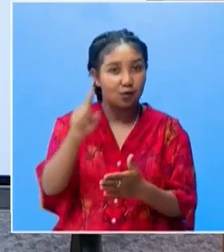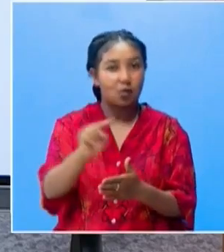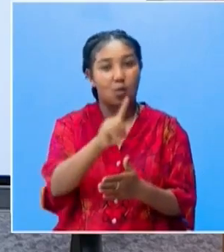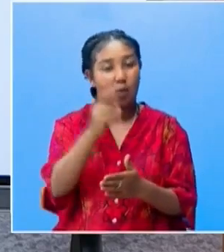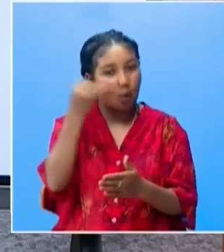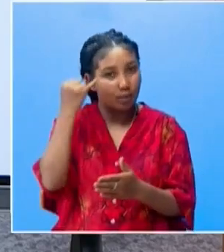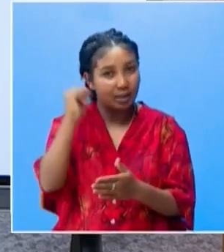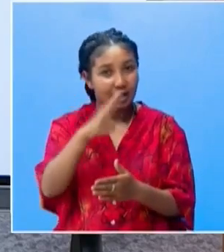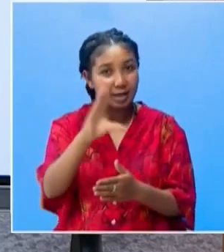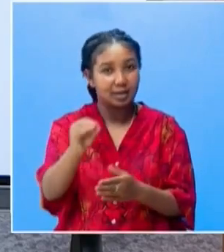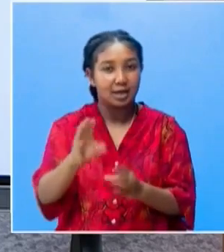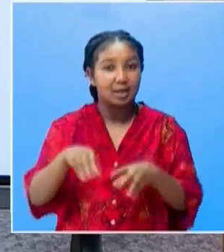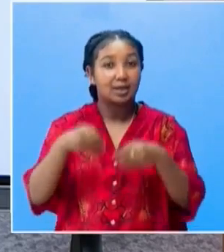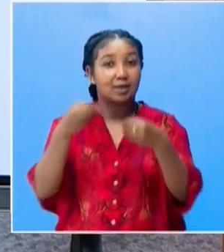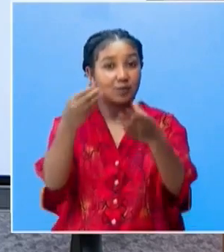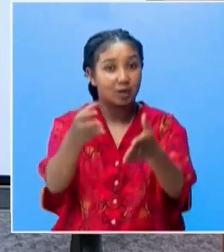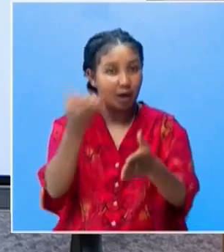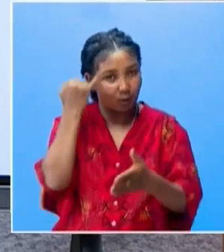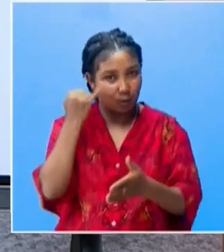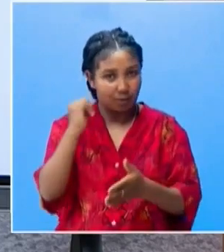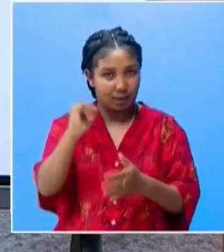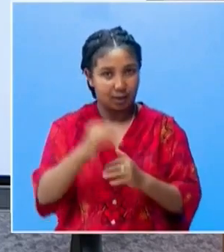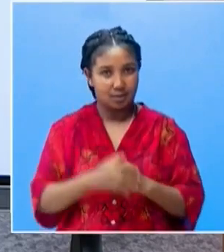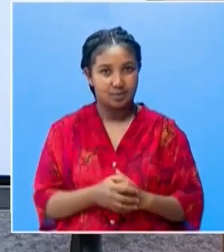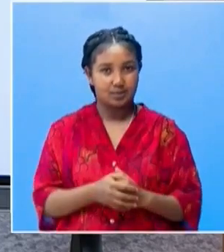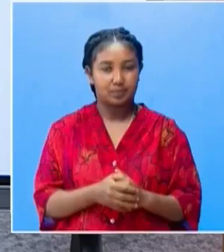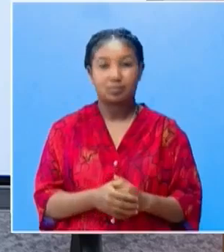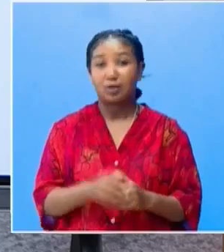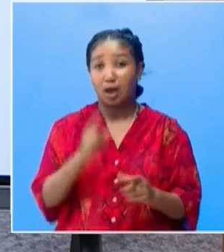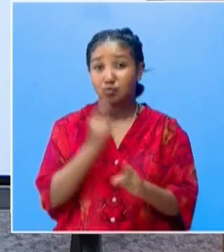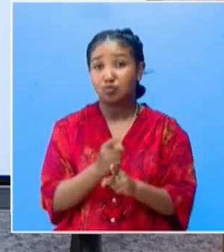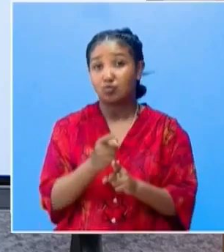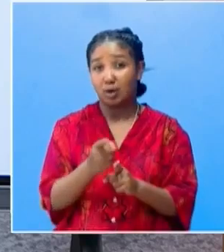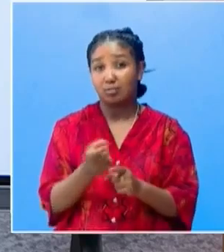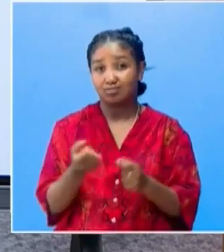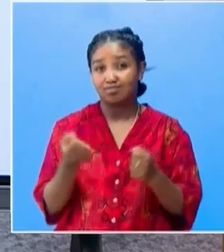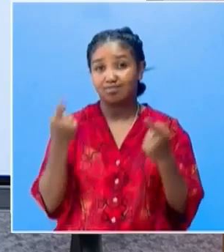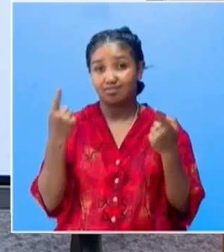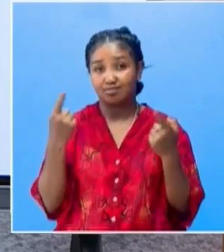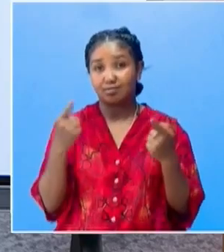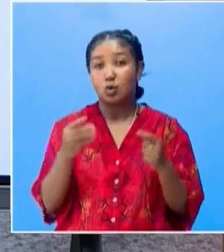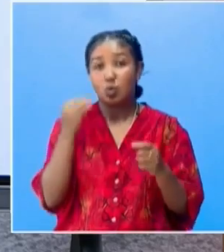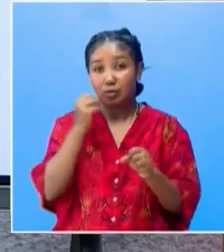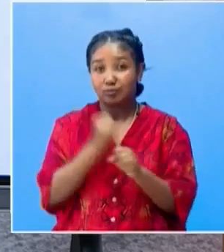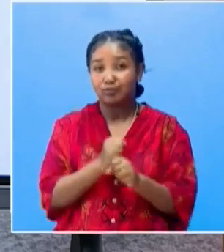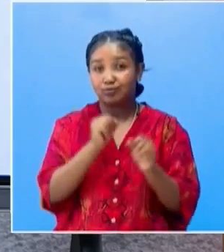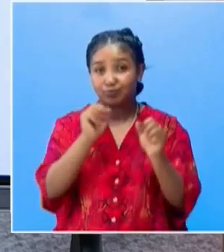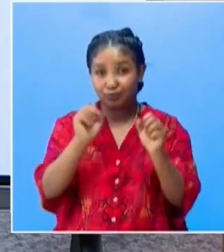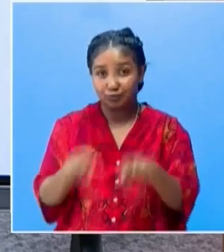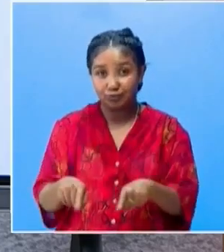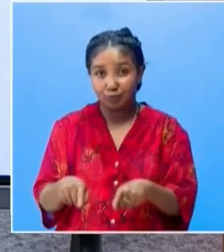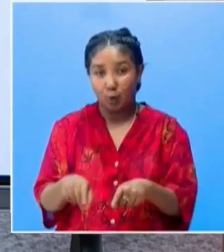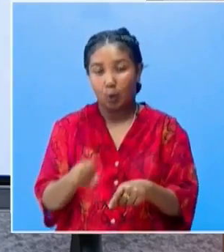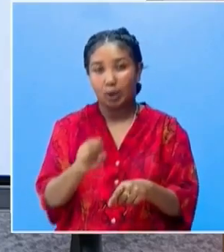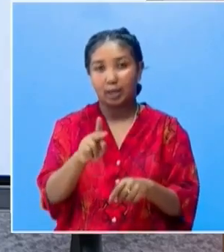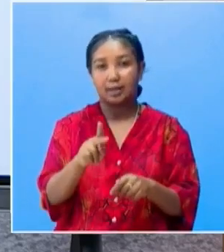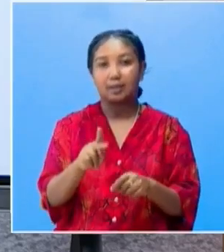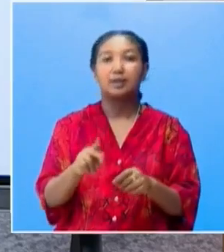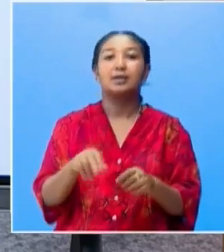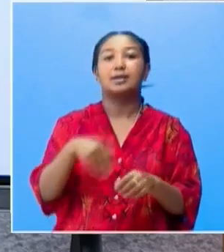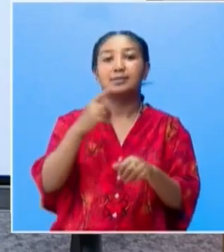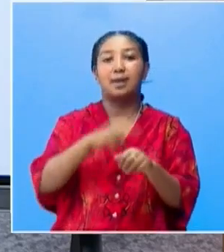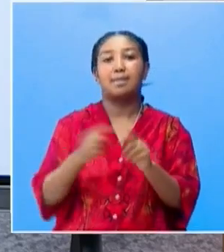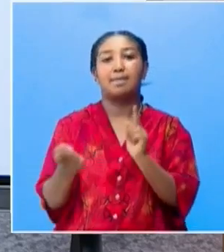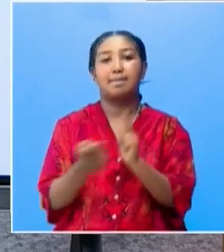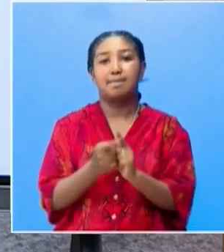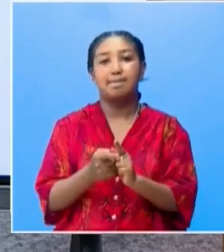opinion and giving an opinion. I'm sure you will come up by doing the answers of the homework. I'll see you next